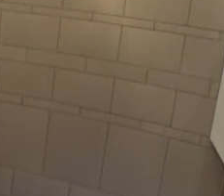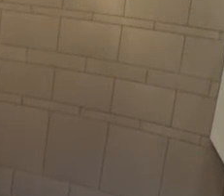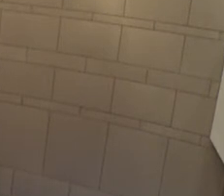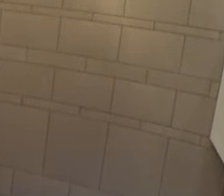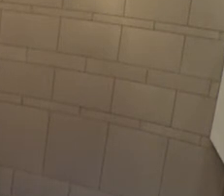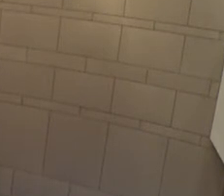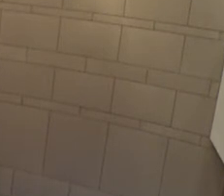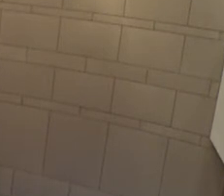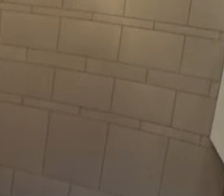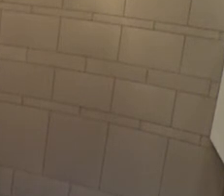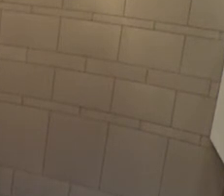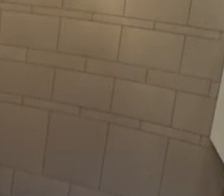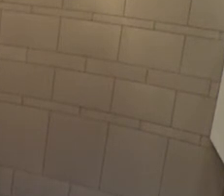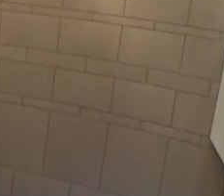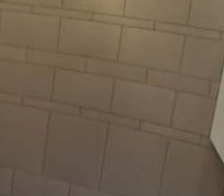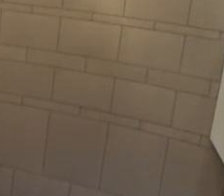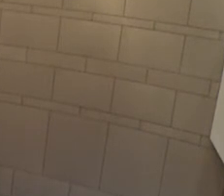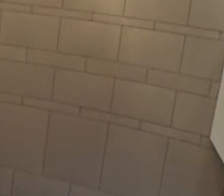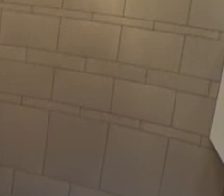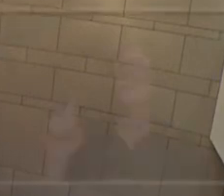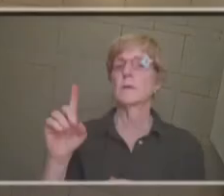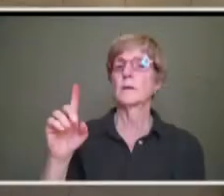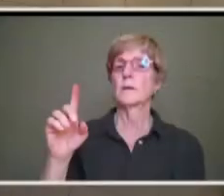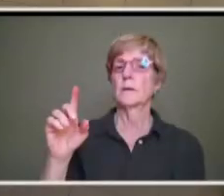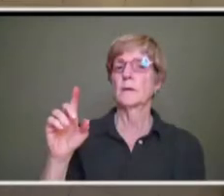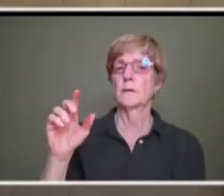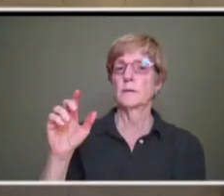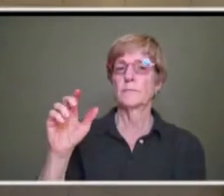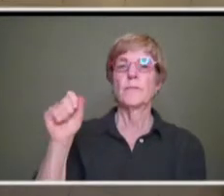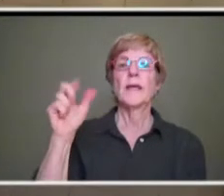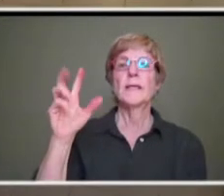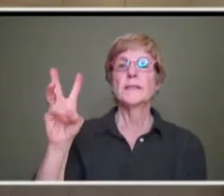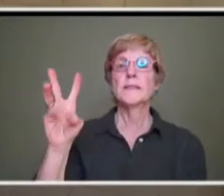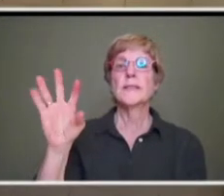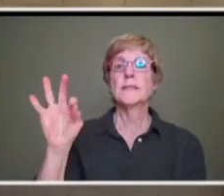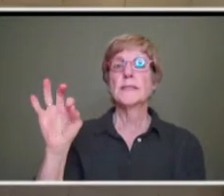just get a note from the design team saying 16 feet between units